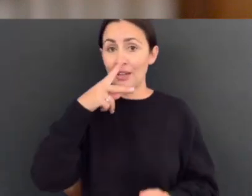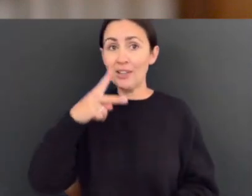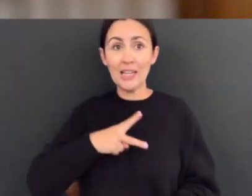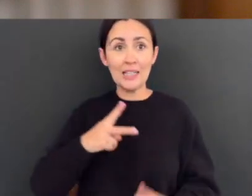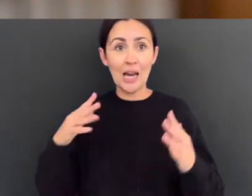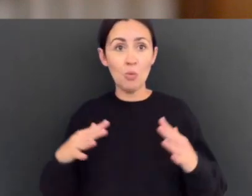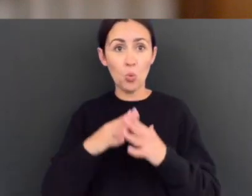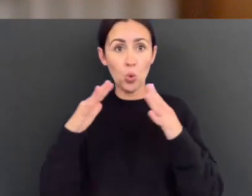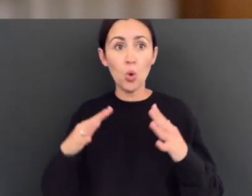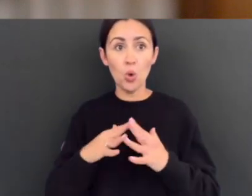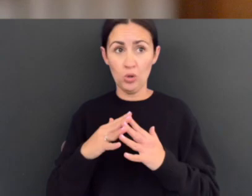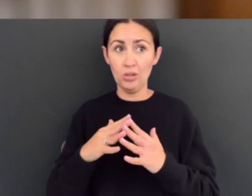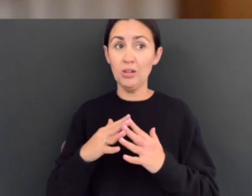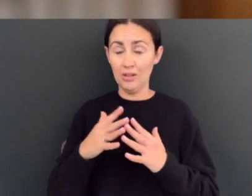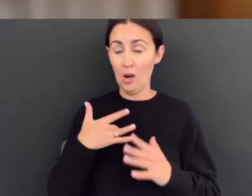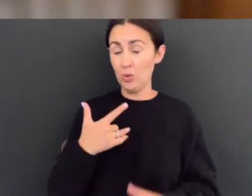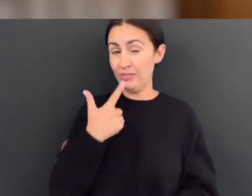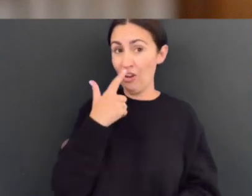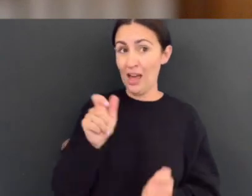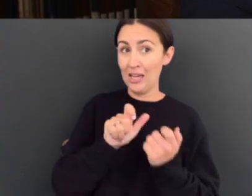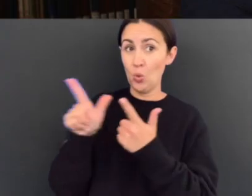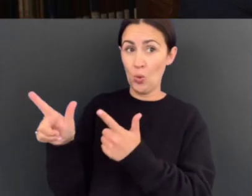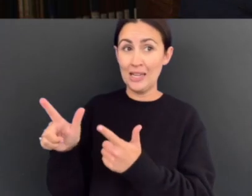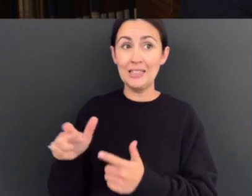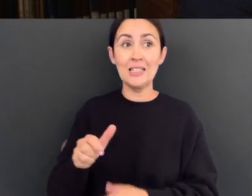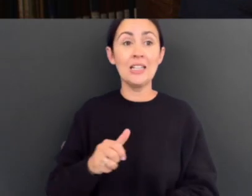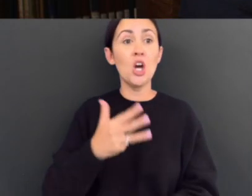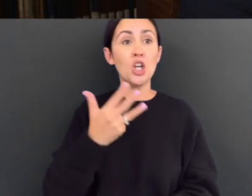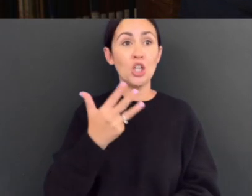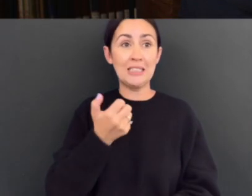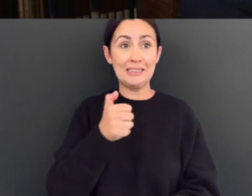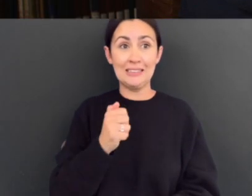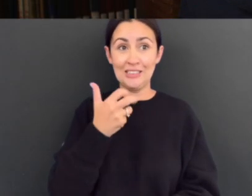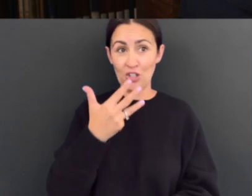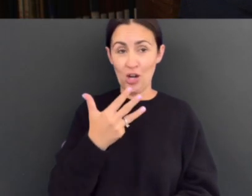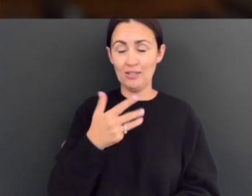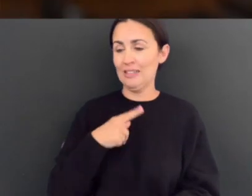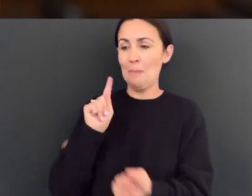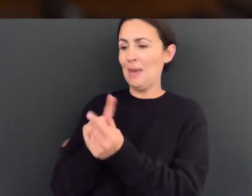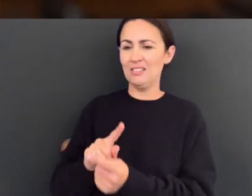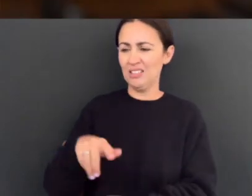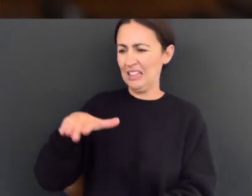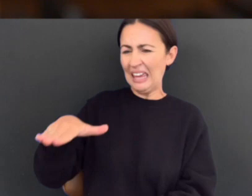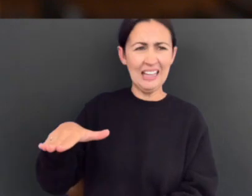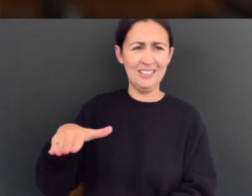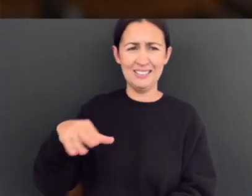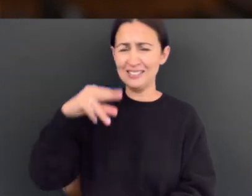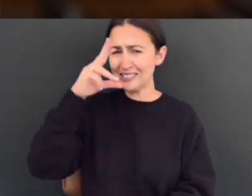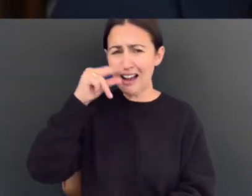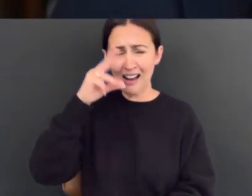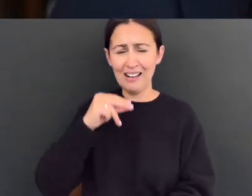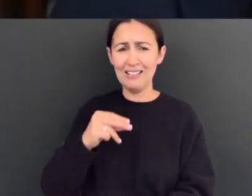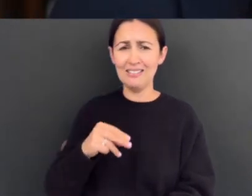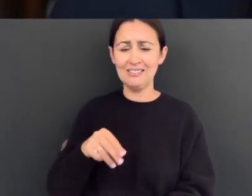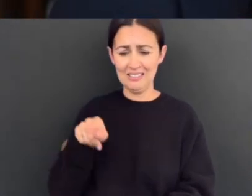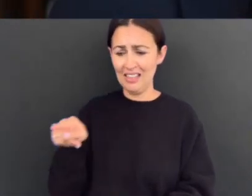the height of the Vietnam War in the summer of 69-70. And I meet this kid, street kid. He takes me out. And he sits down